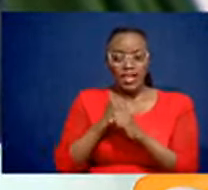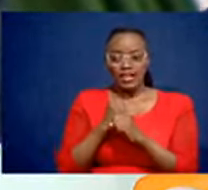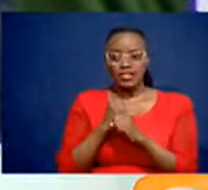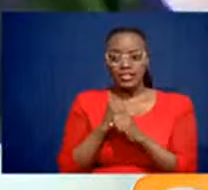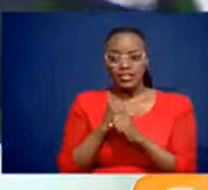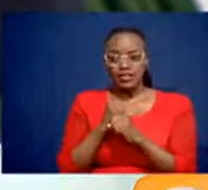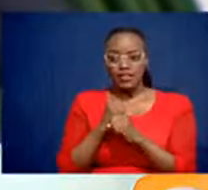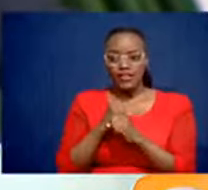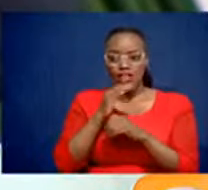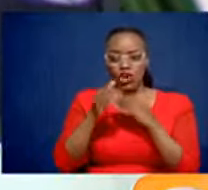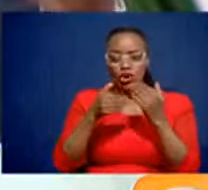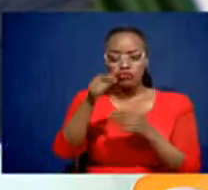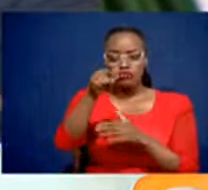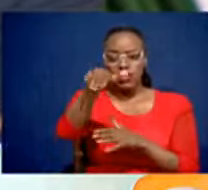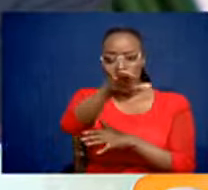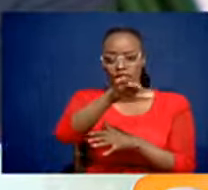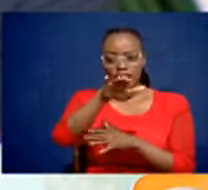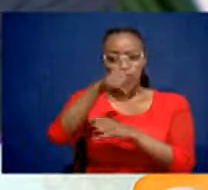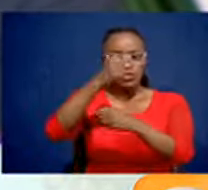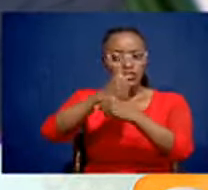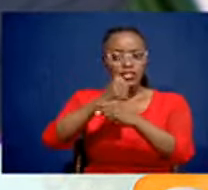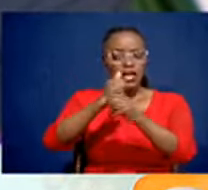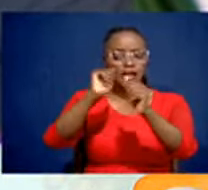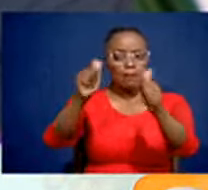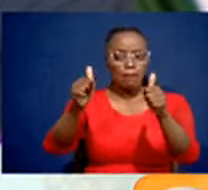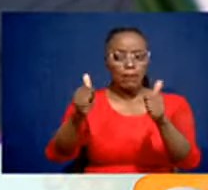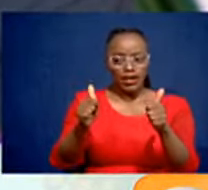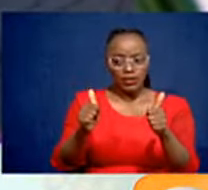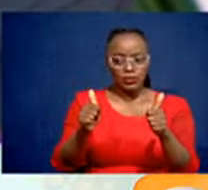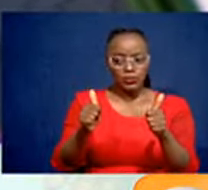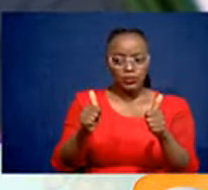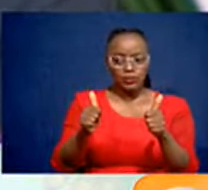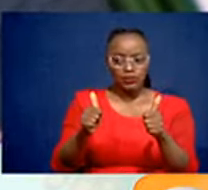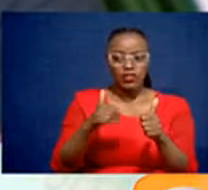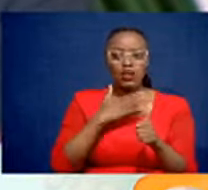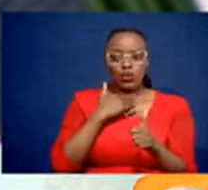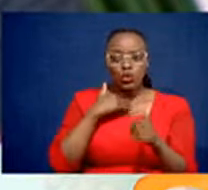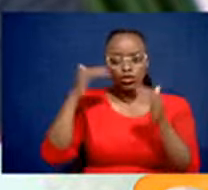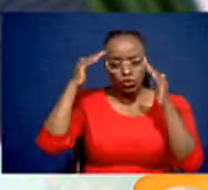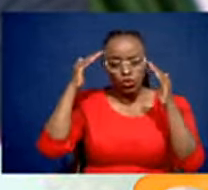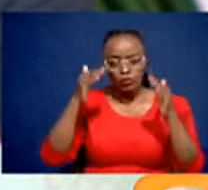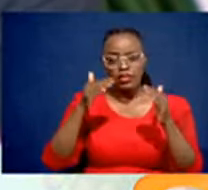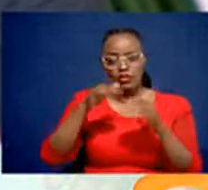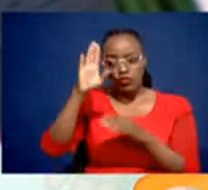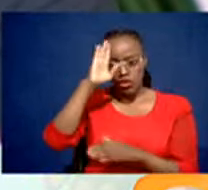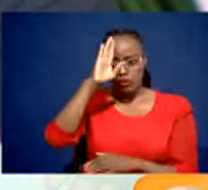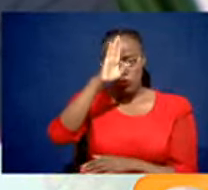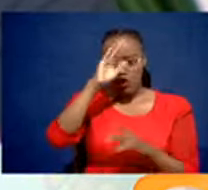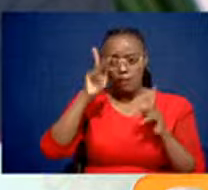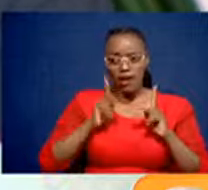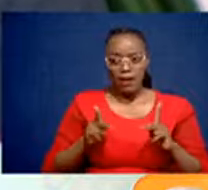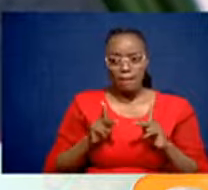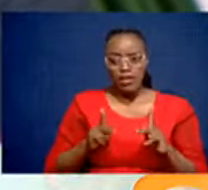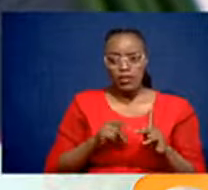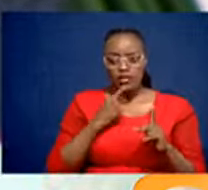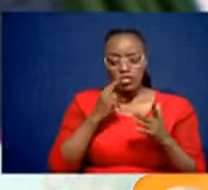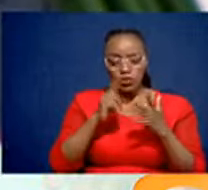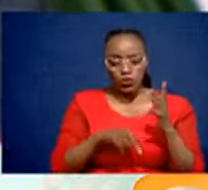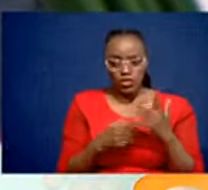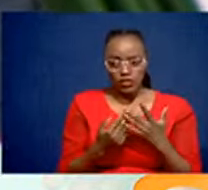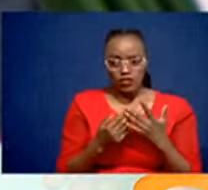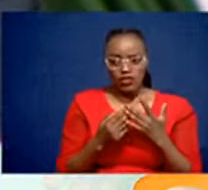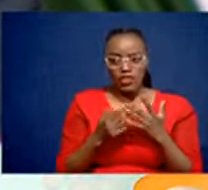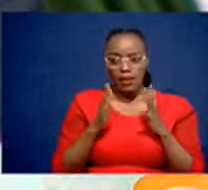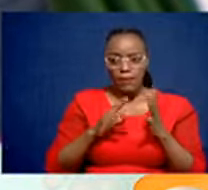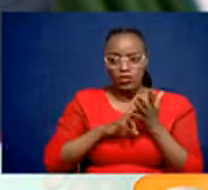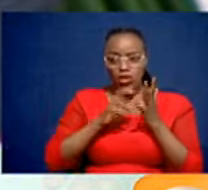and all that space was not done. I want to commit to the people of Bungoma that the contractor